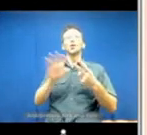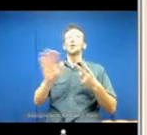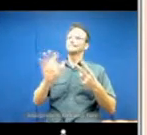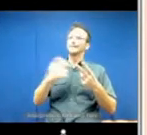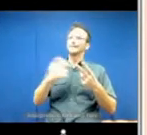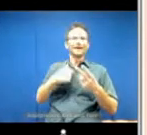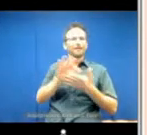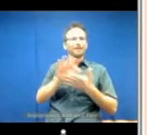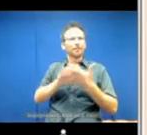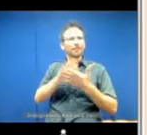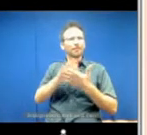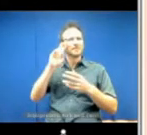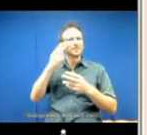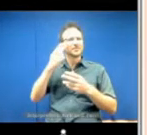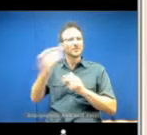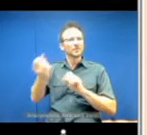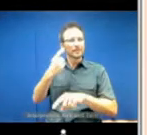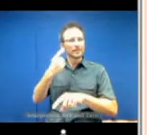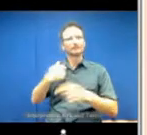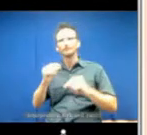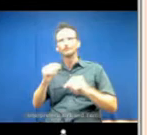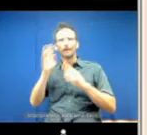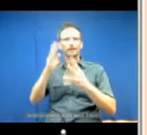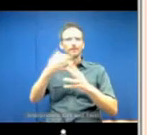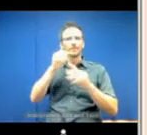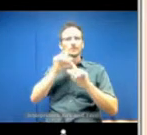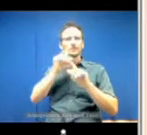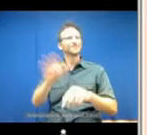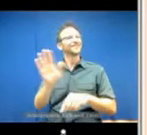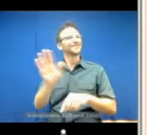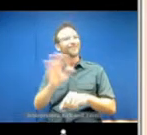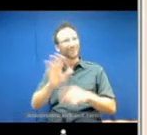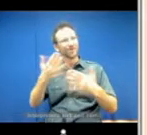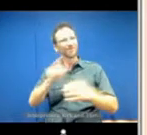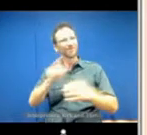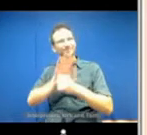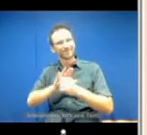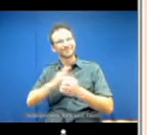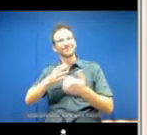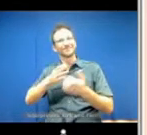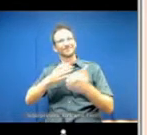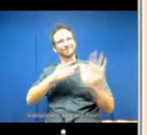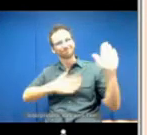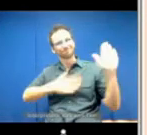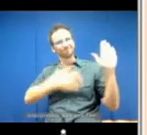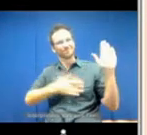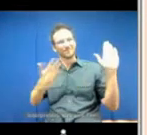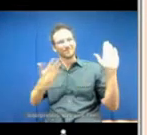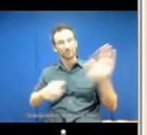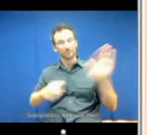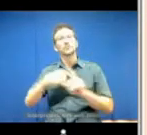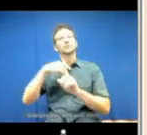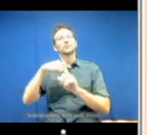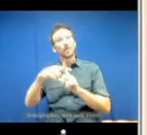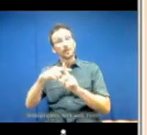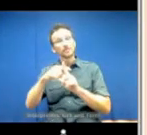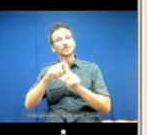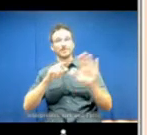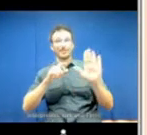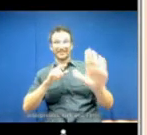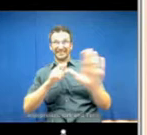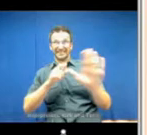are the commitments. So, and witnesses are also prepared by their attorneys, too, as to how to answer